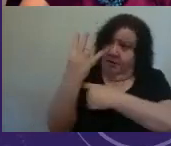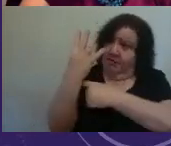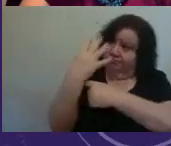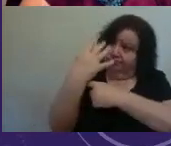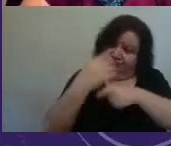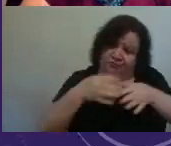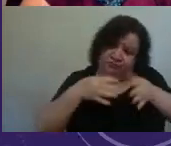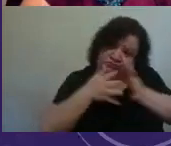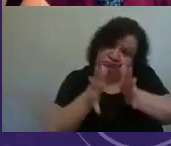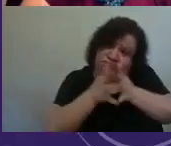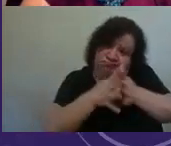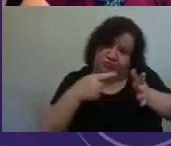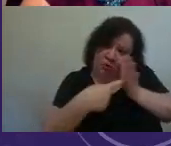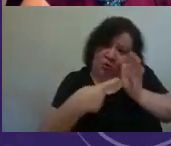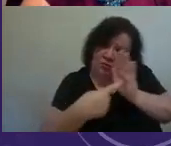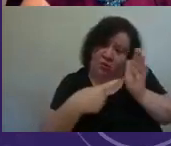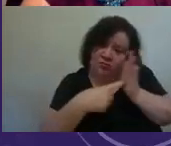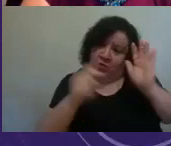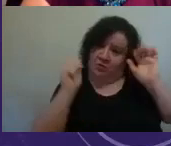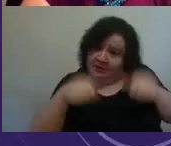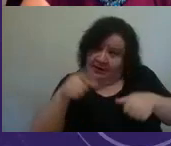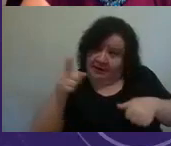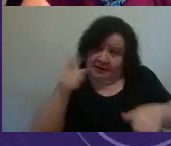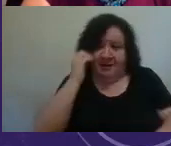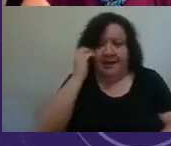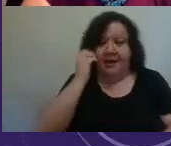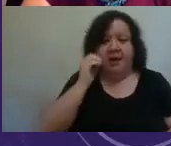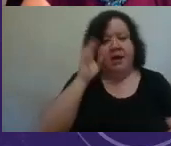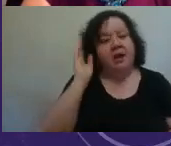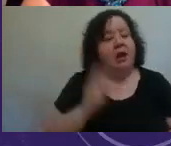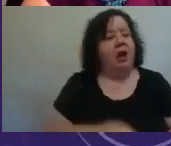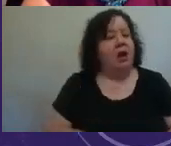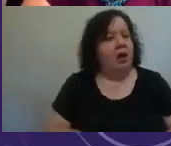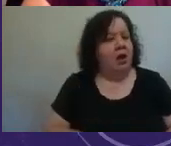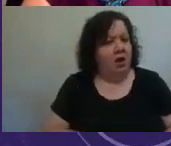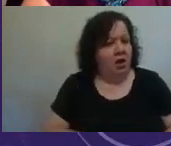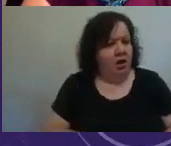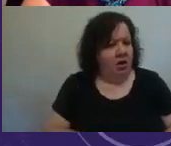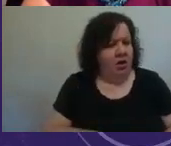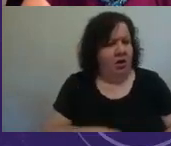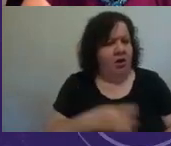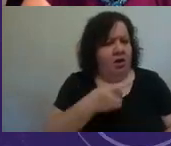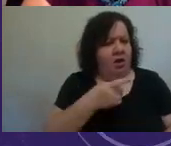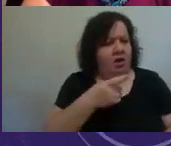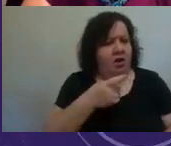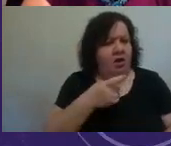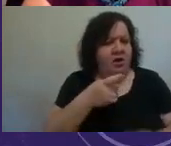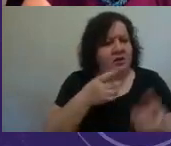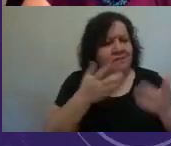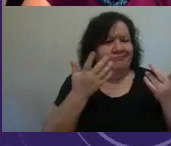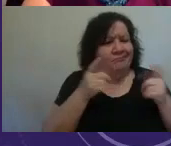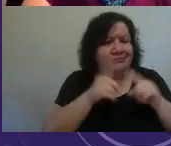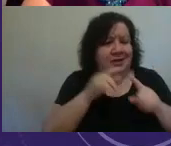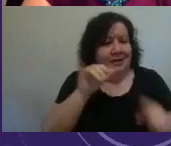platforms? It sounds to me like you're asking about a tutorial. So if you were to go to